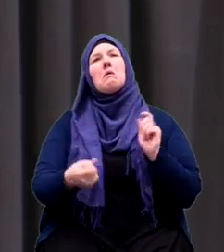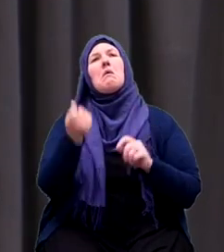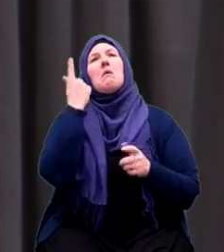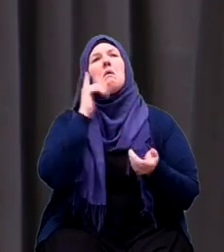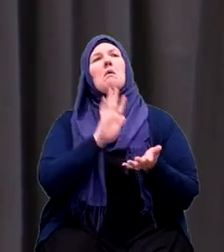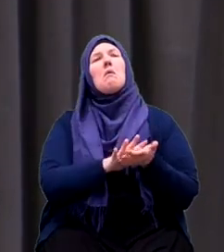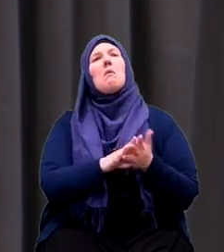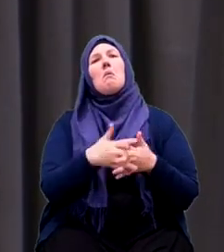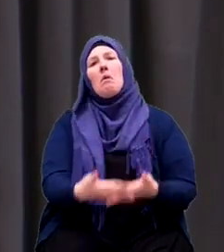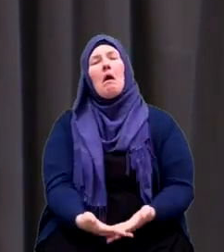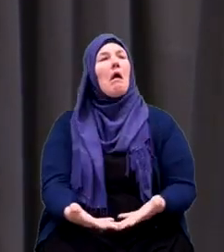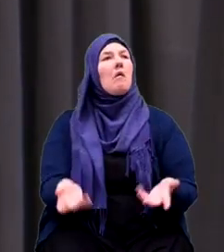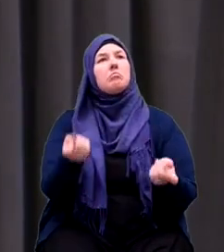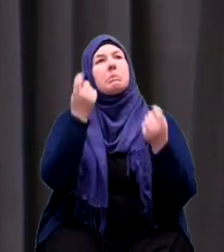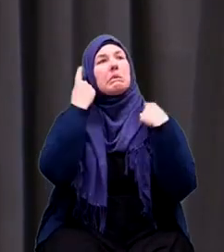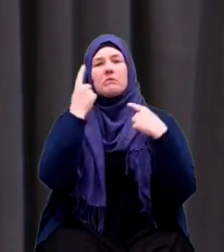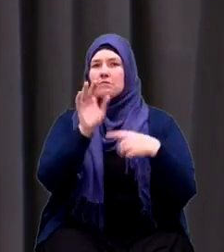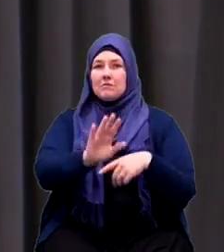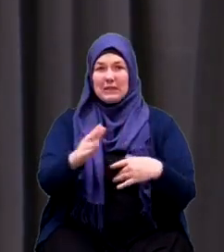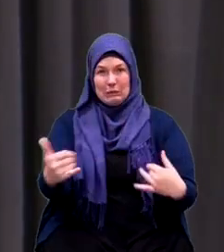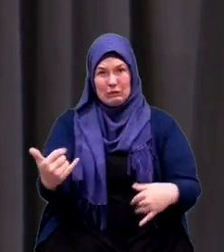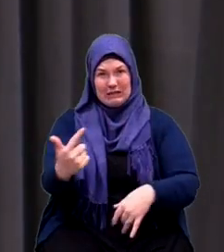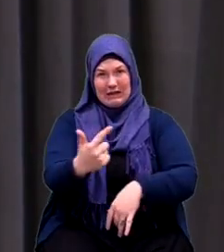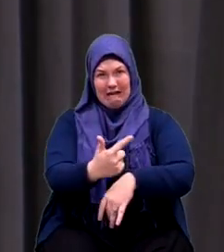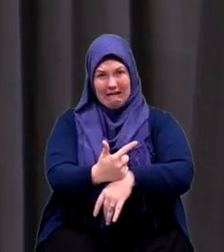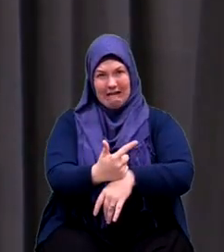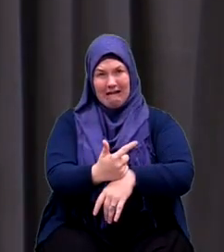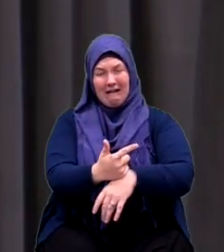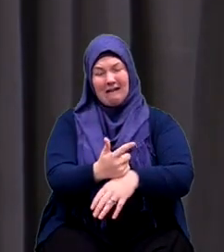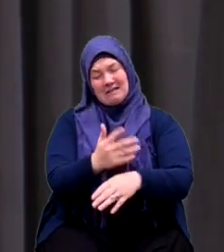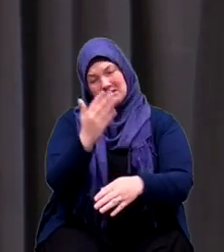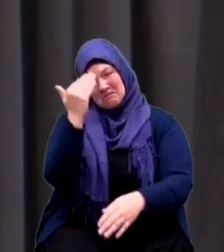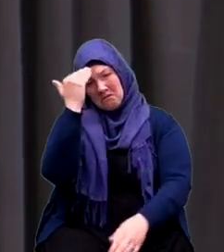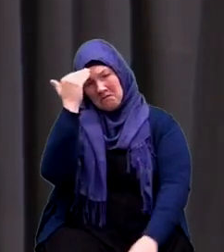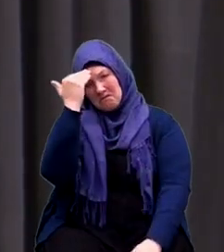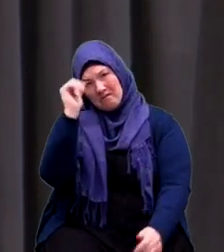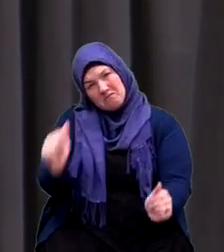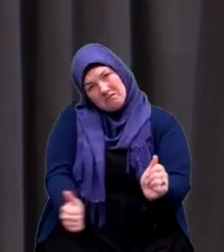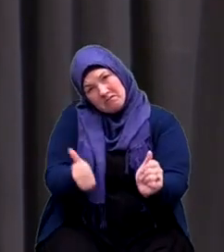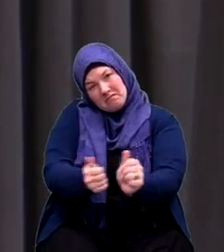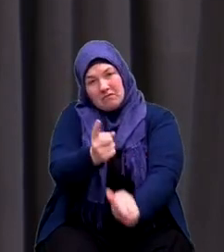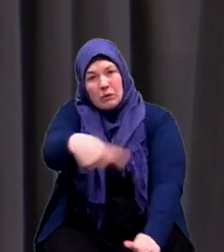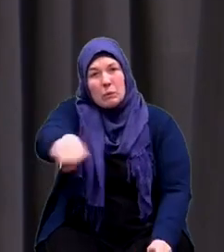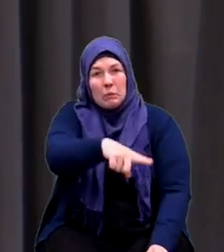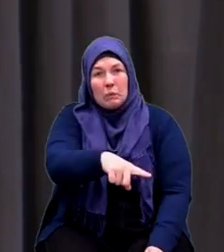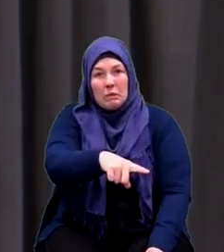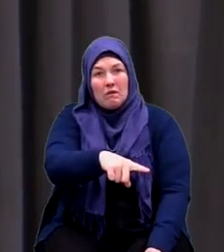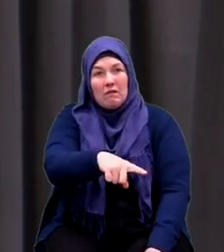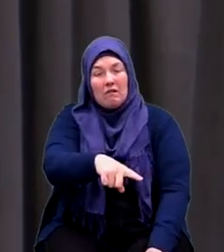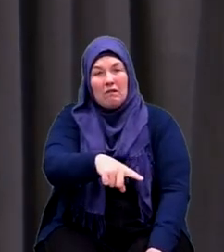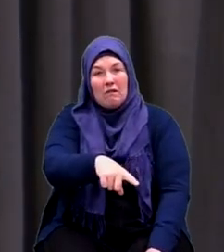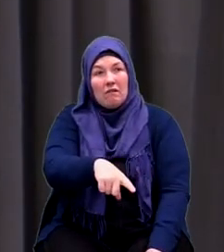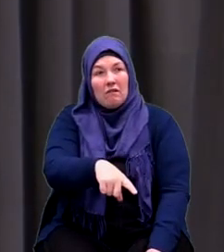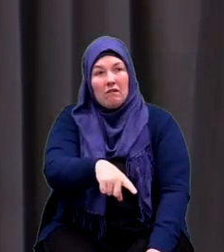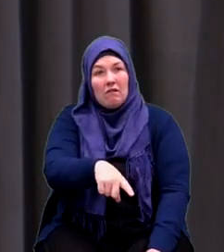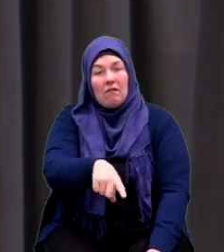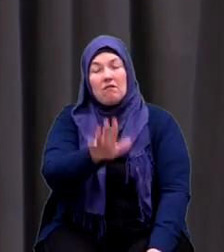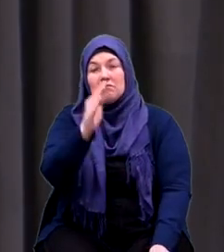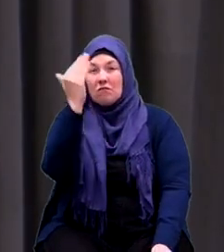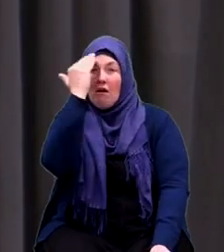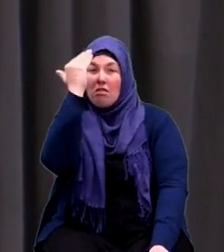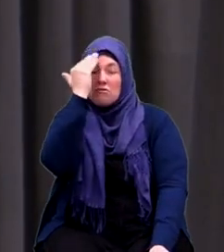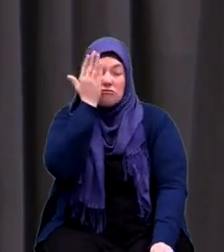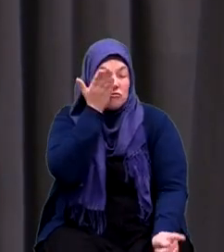Quran. Today, knowledge is running after every one of us. I cannot overemphasize